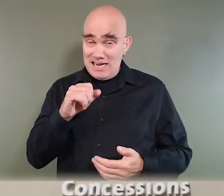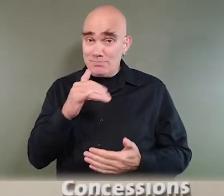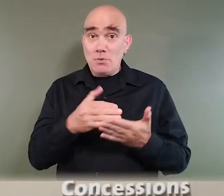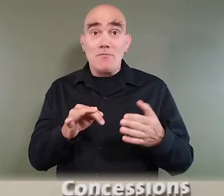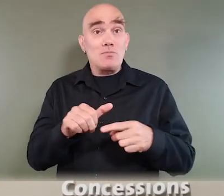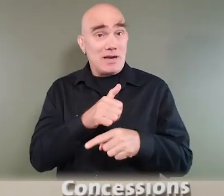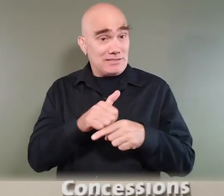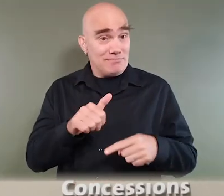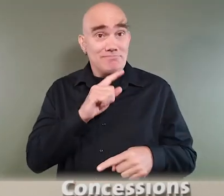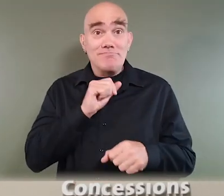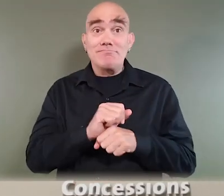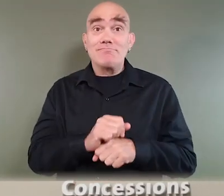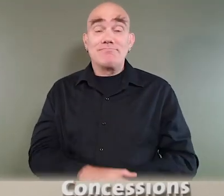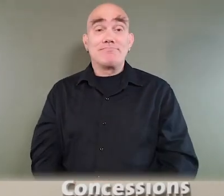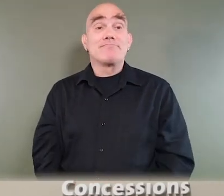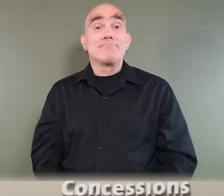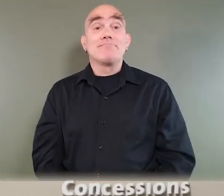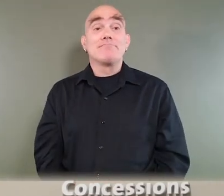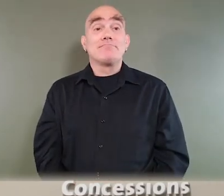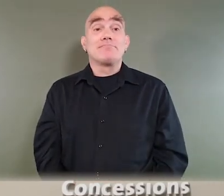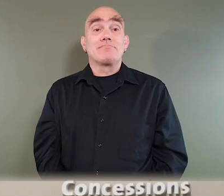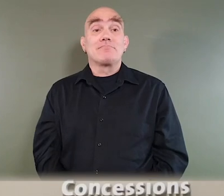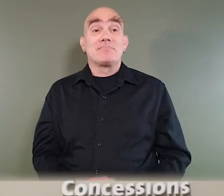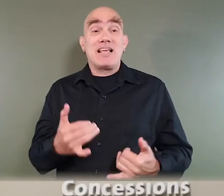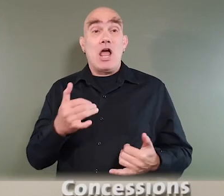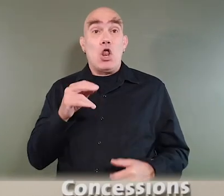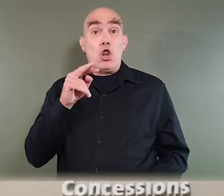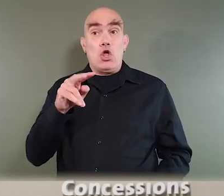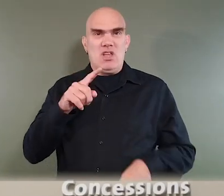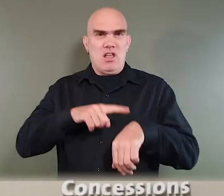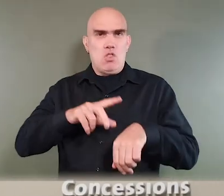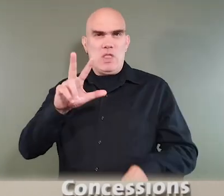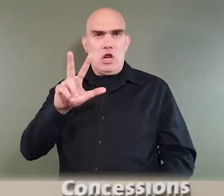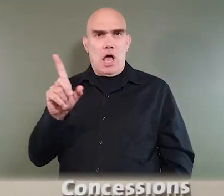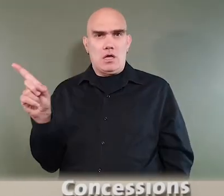practice. Now look towards 3 o'clock